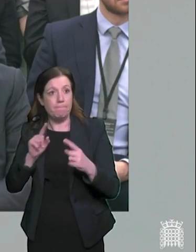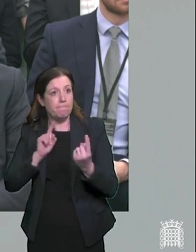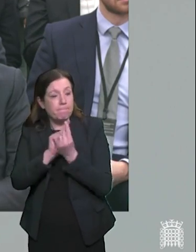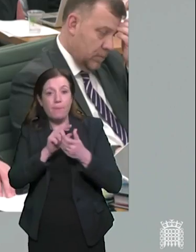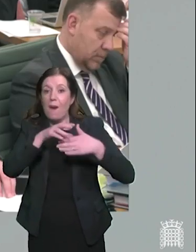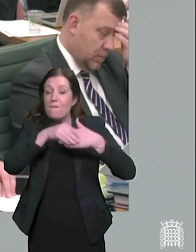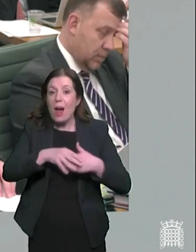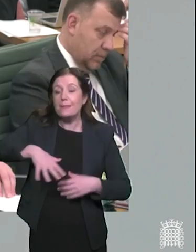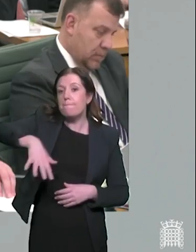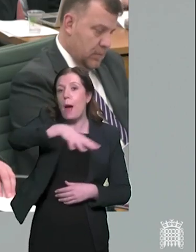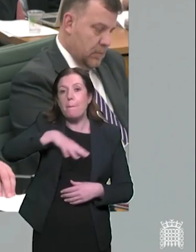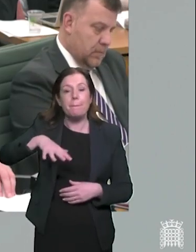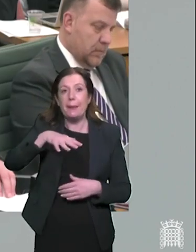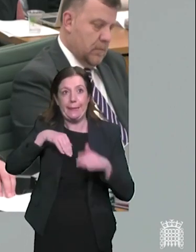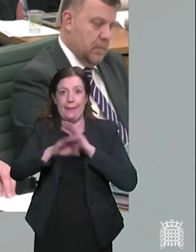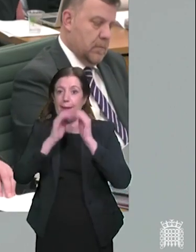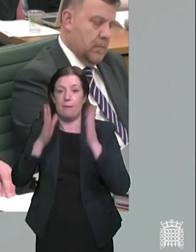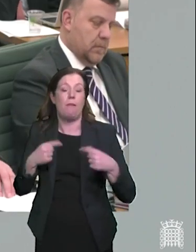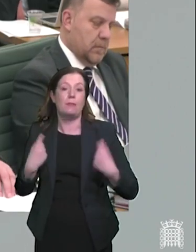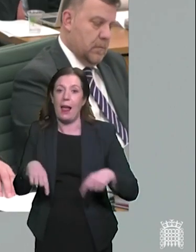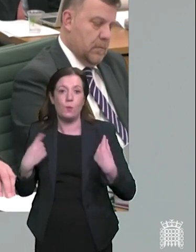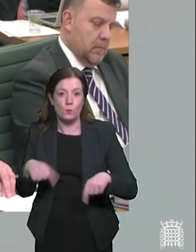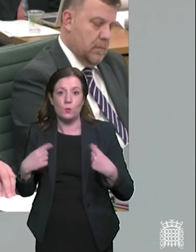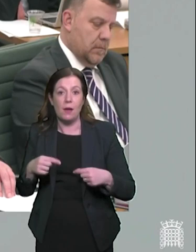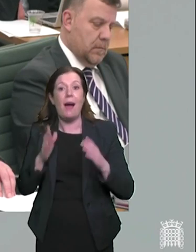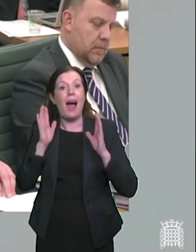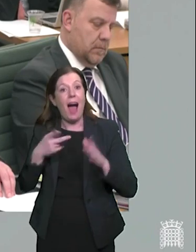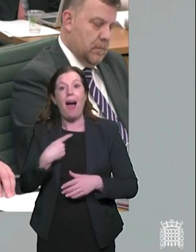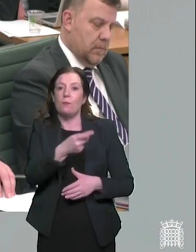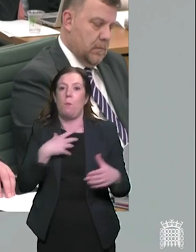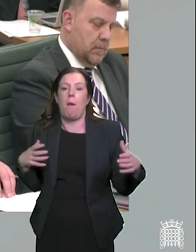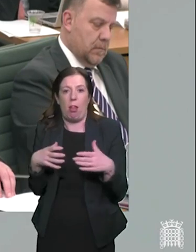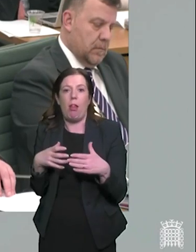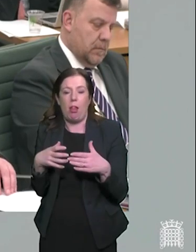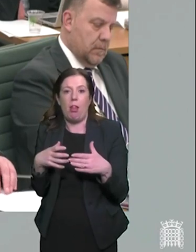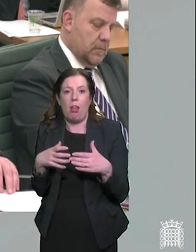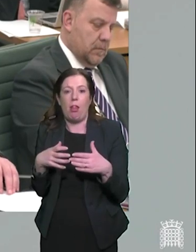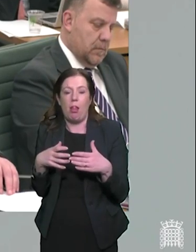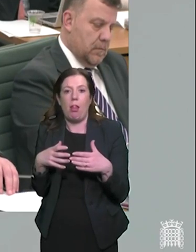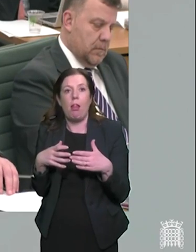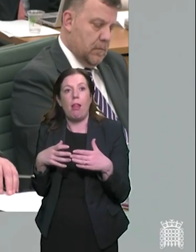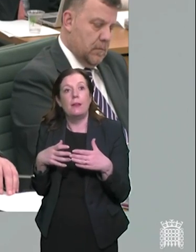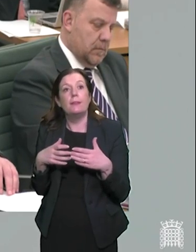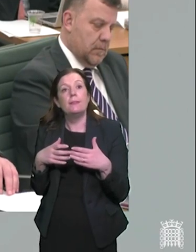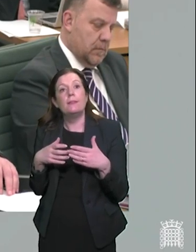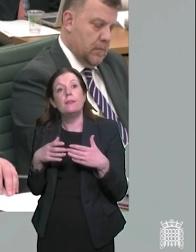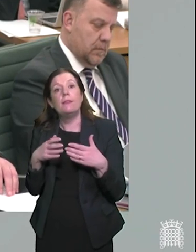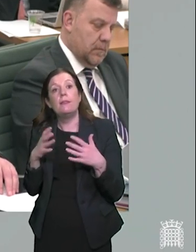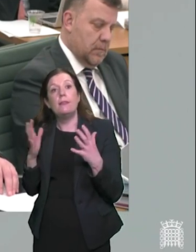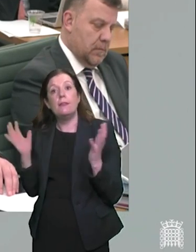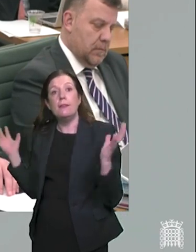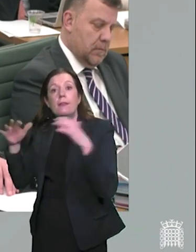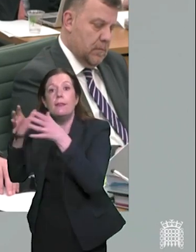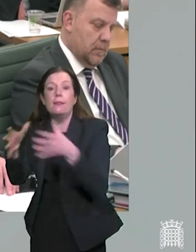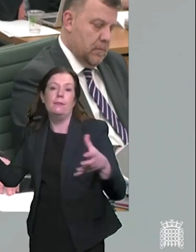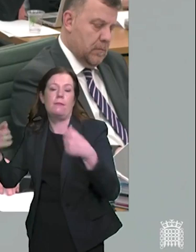friends or family indoors unless they are in the same household or support bubble, and avoiding large gatherings of any